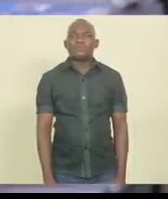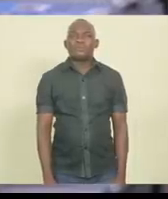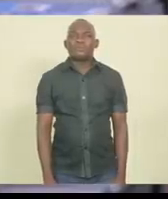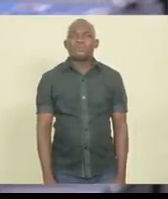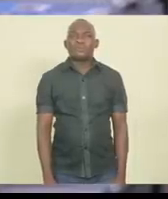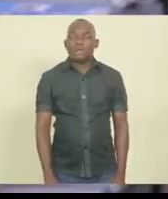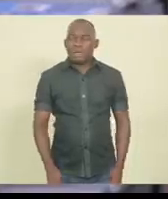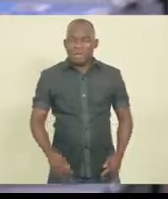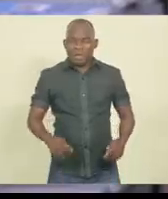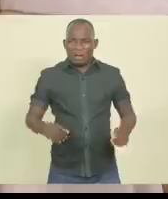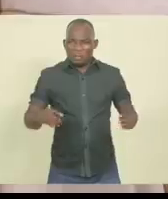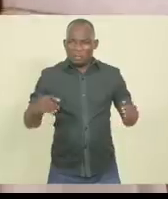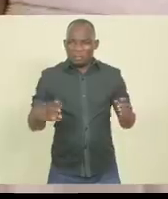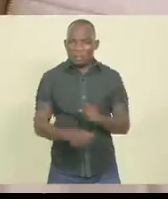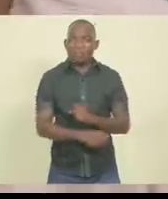Wow.